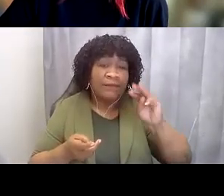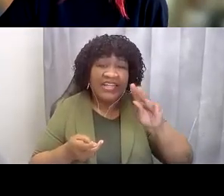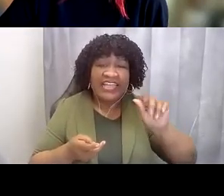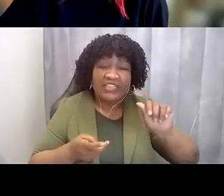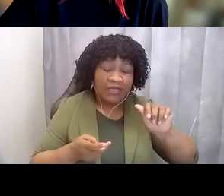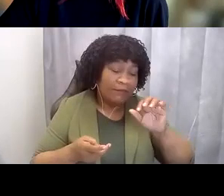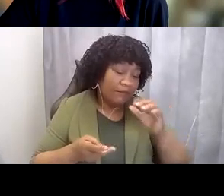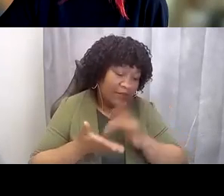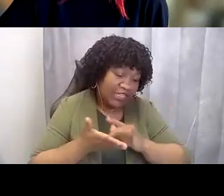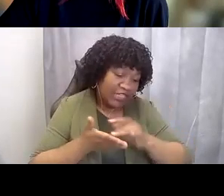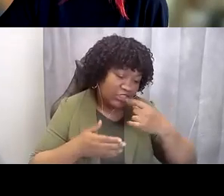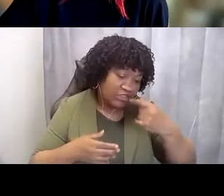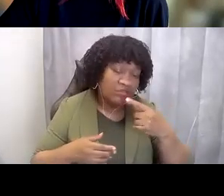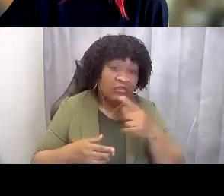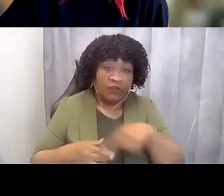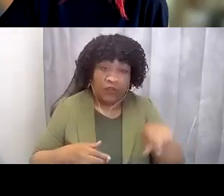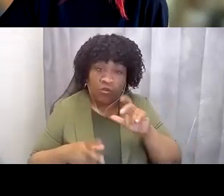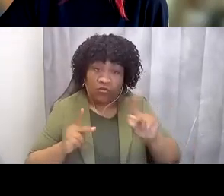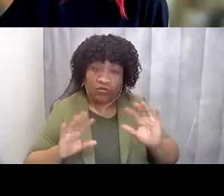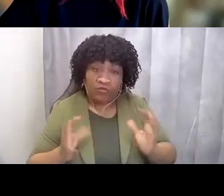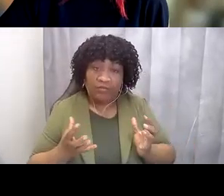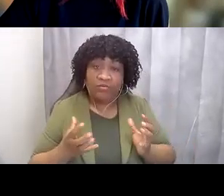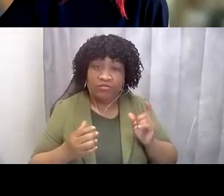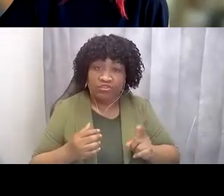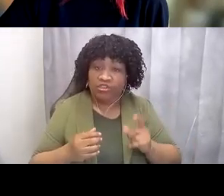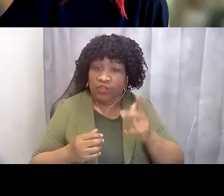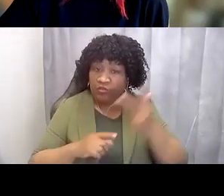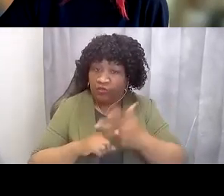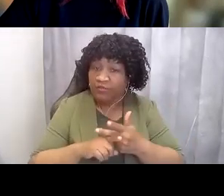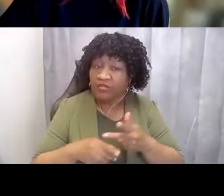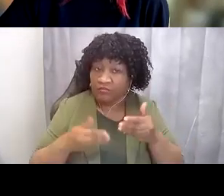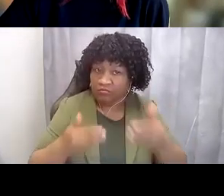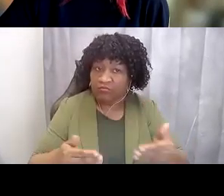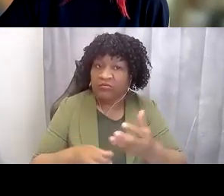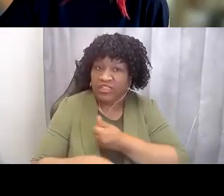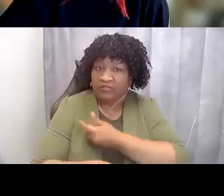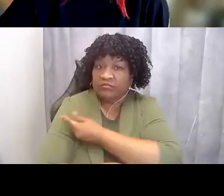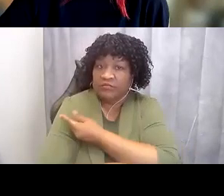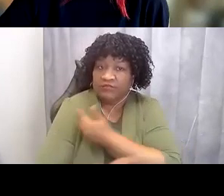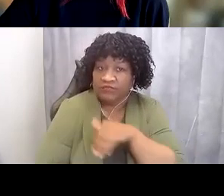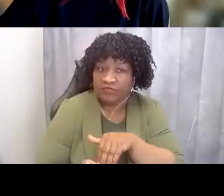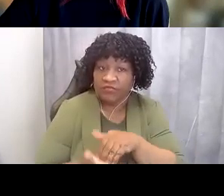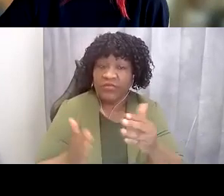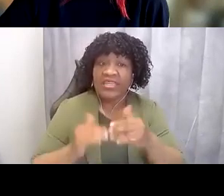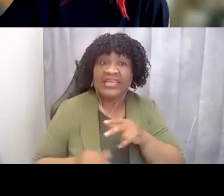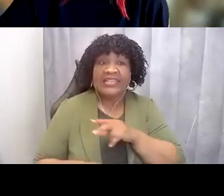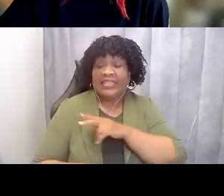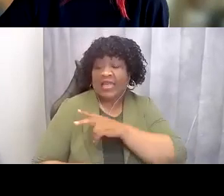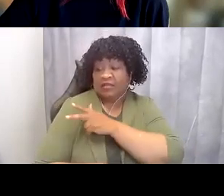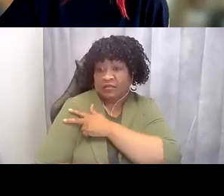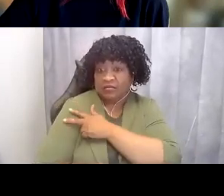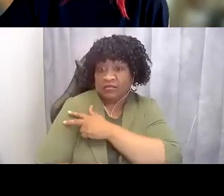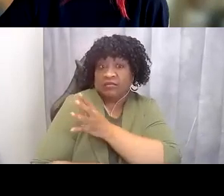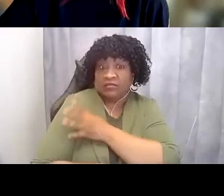they would want to, it's actually sooner, it's 3 months. And then the second booster shots, the